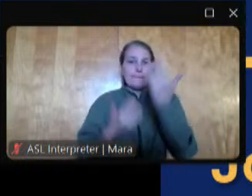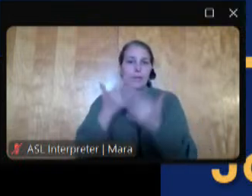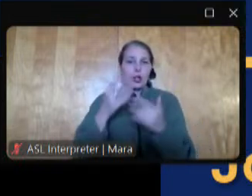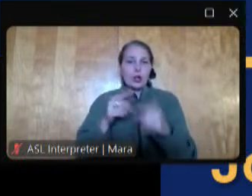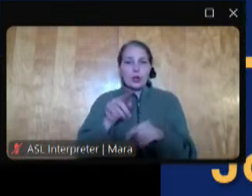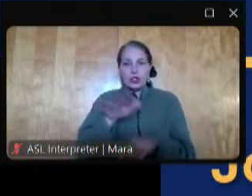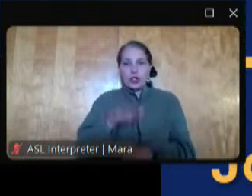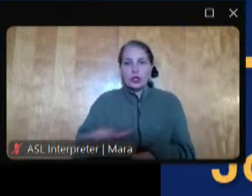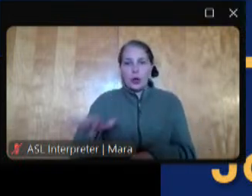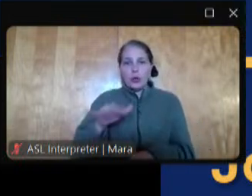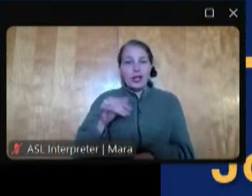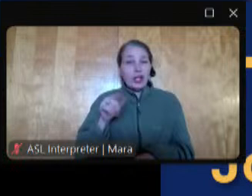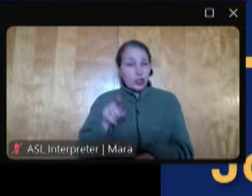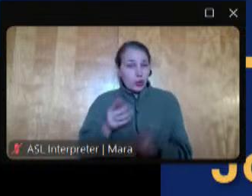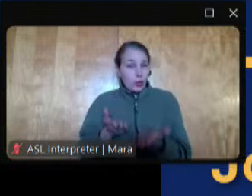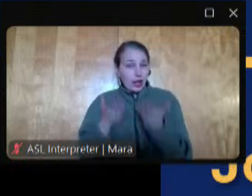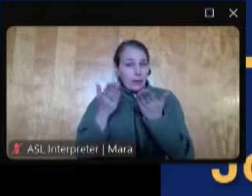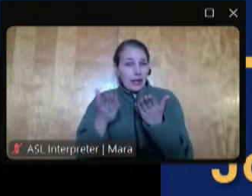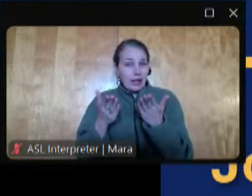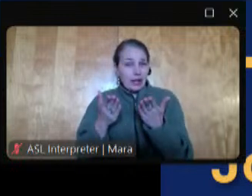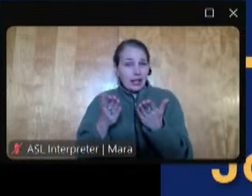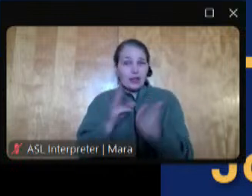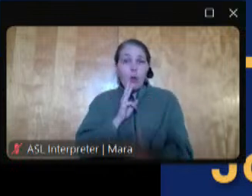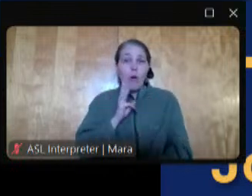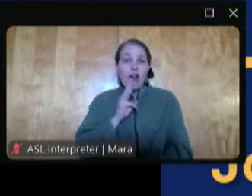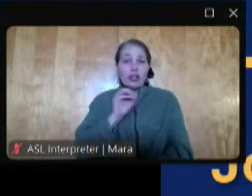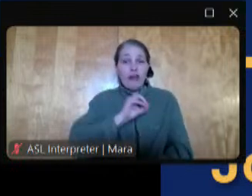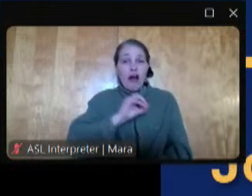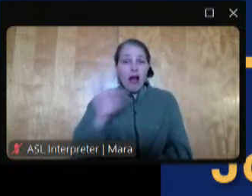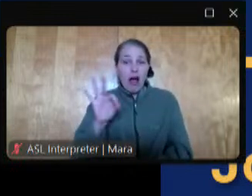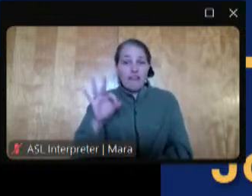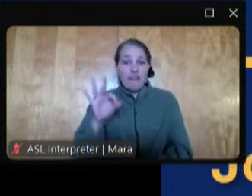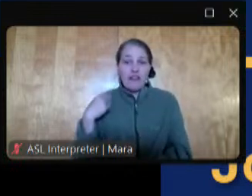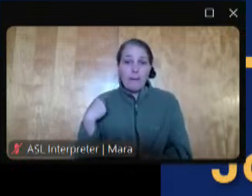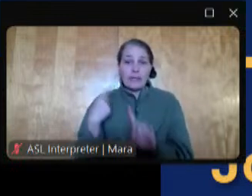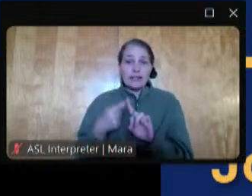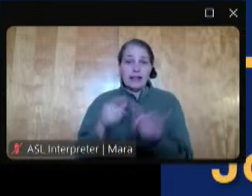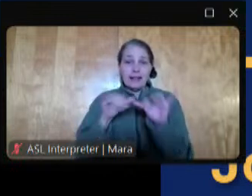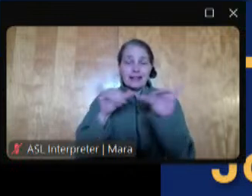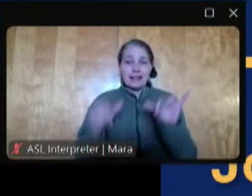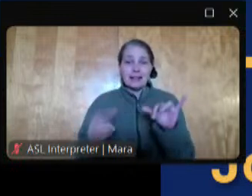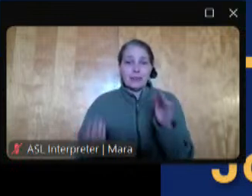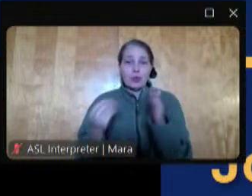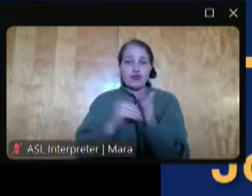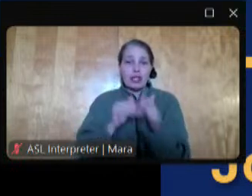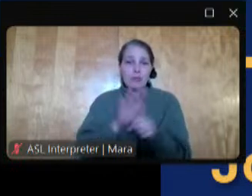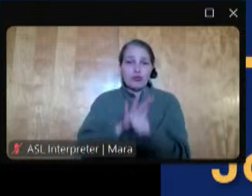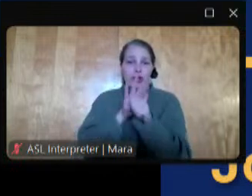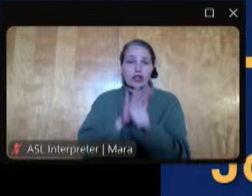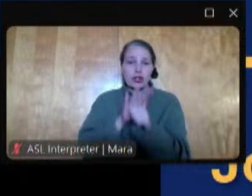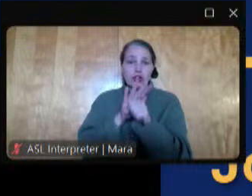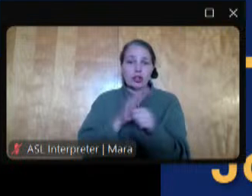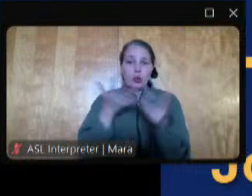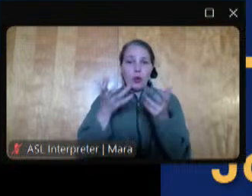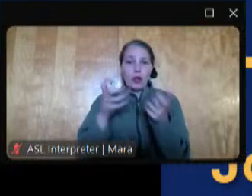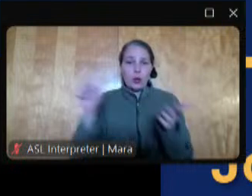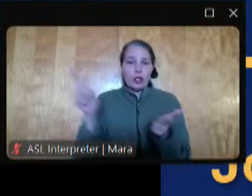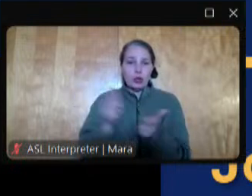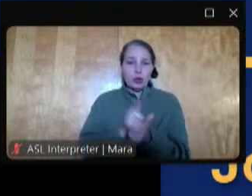off the water until the system is repressurized to reduce the chance of pipes leaking?